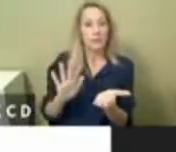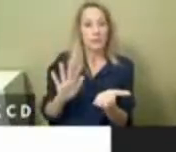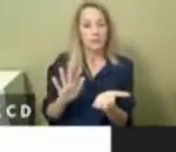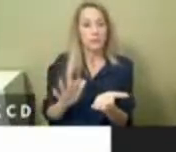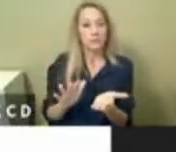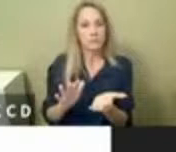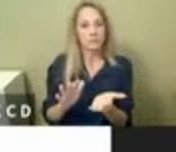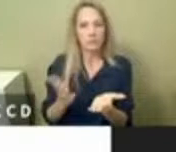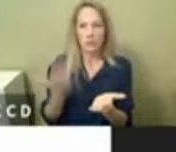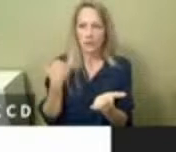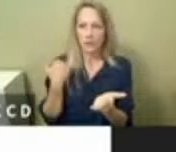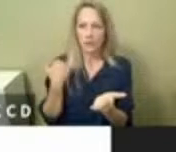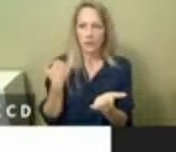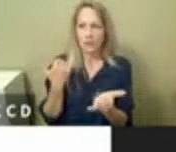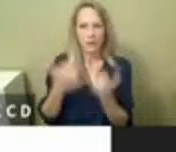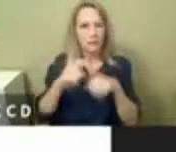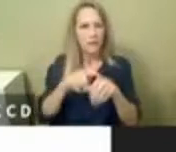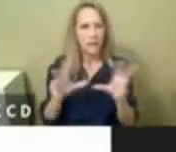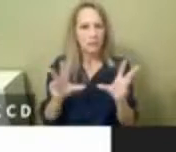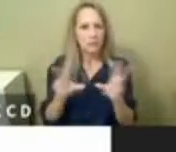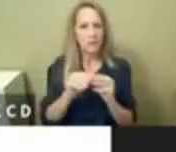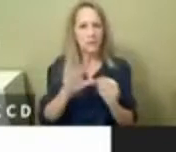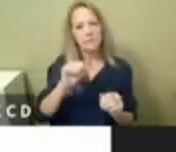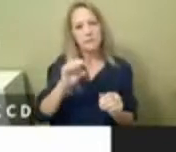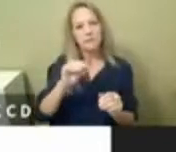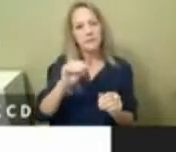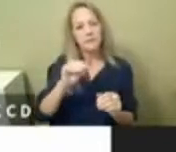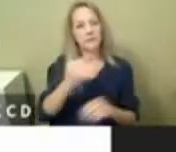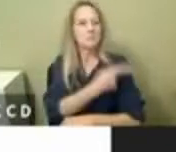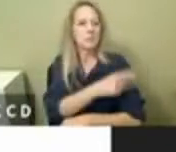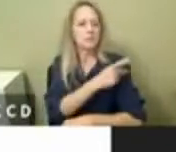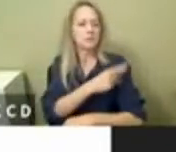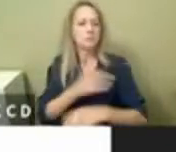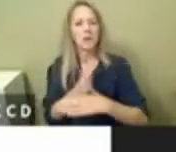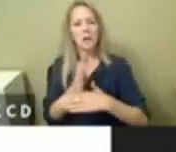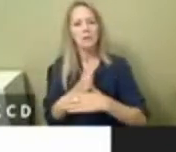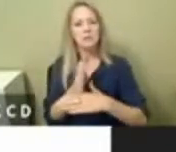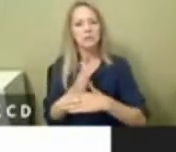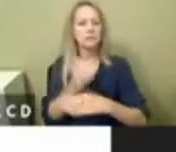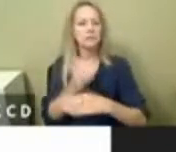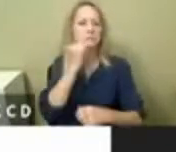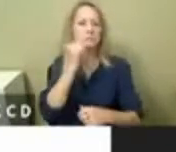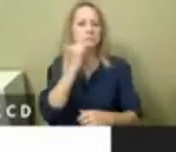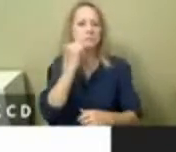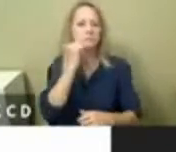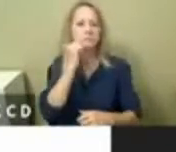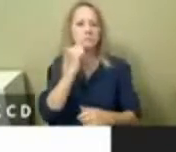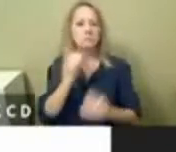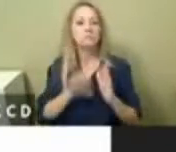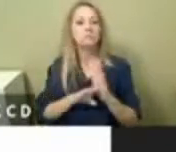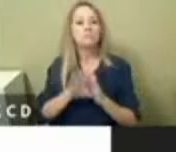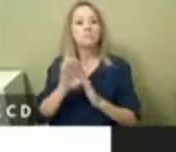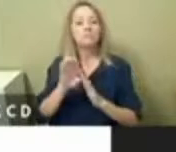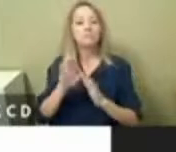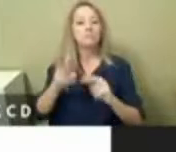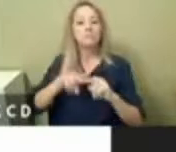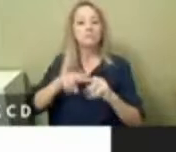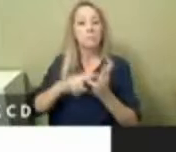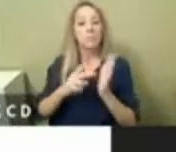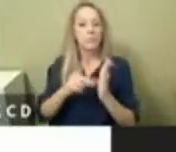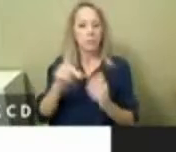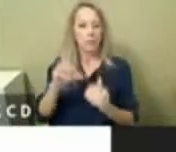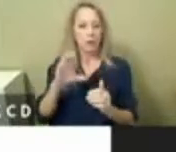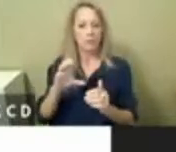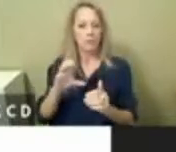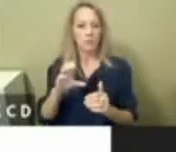So last meeting, 50 patients average, most recent day, an escalation of 100, and this is where they went back